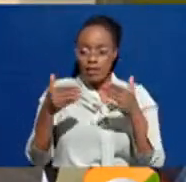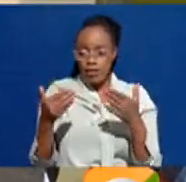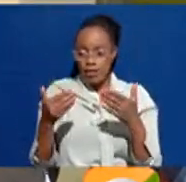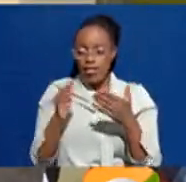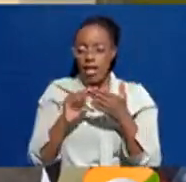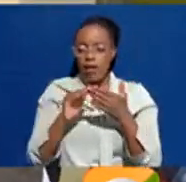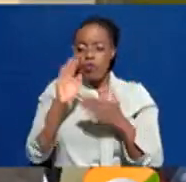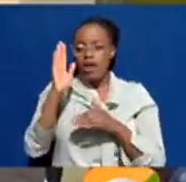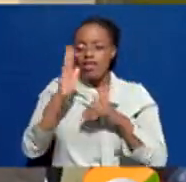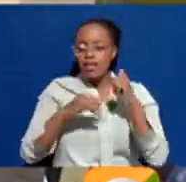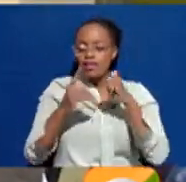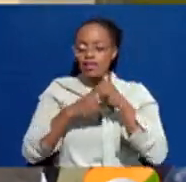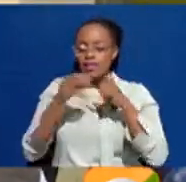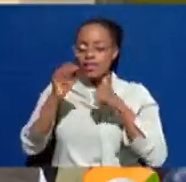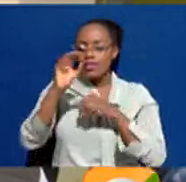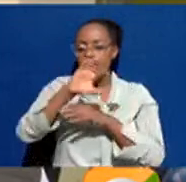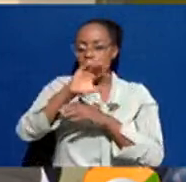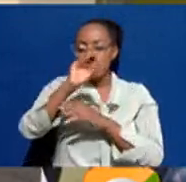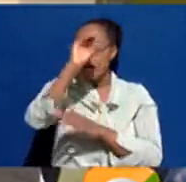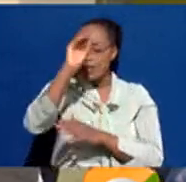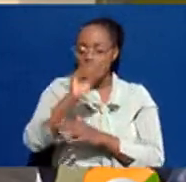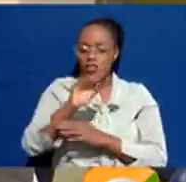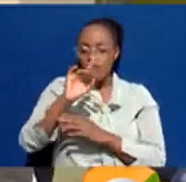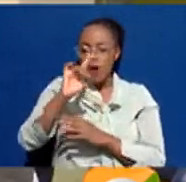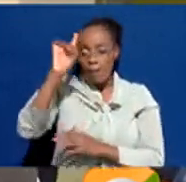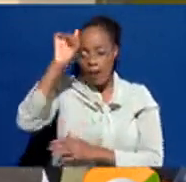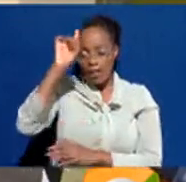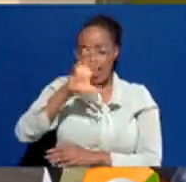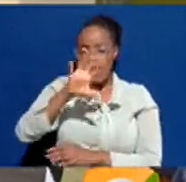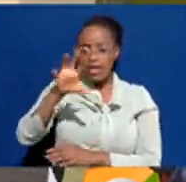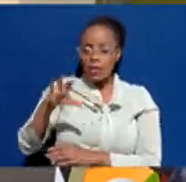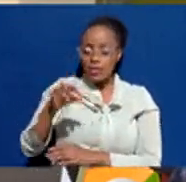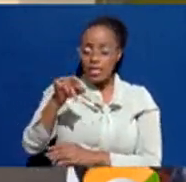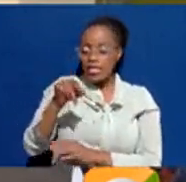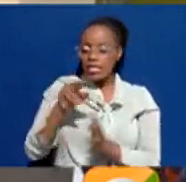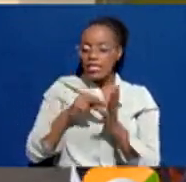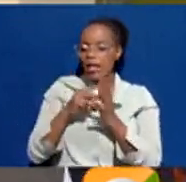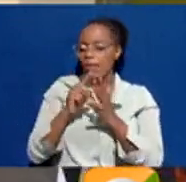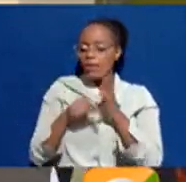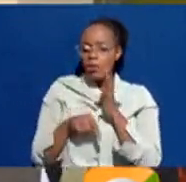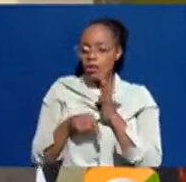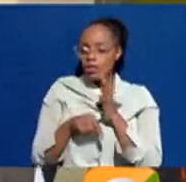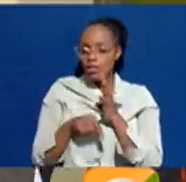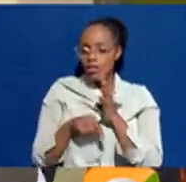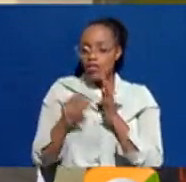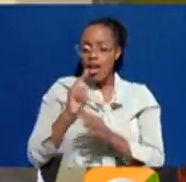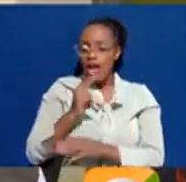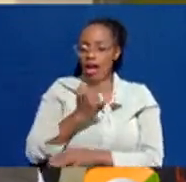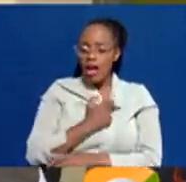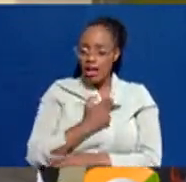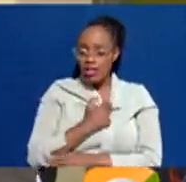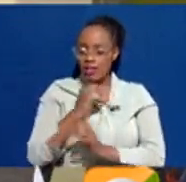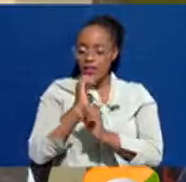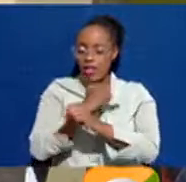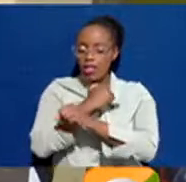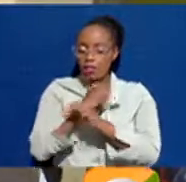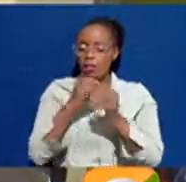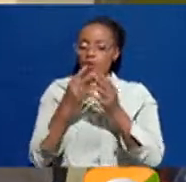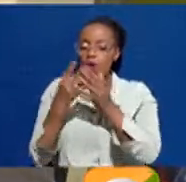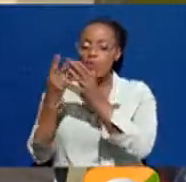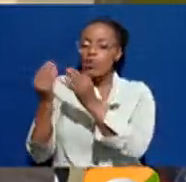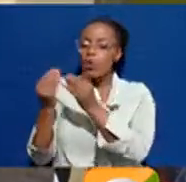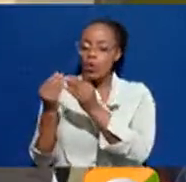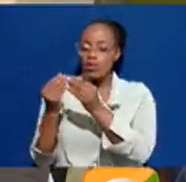more than 60% of Mandera County. What that means is that we are no longer be able to go out of